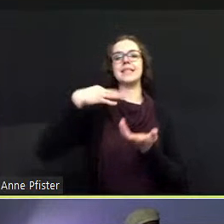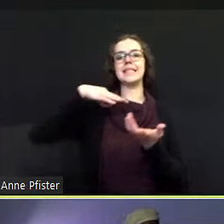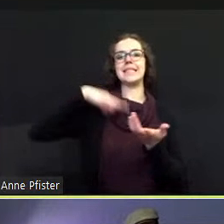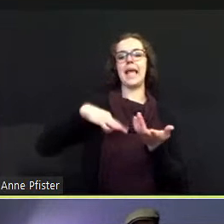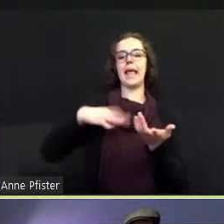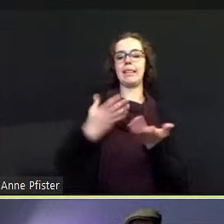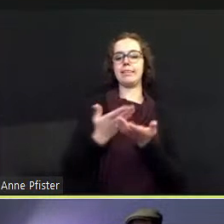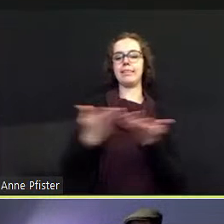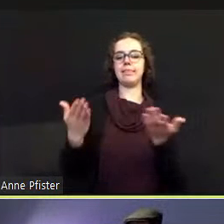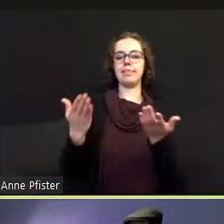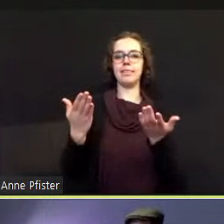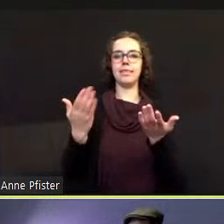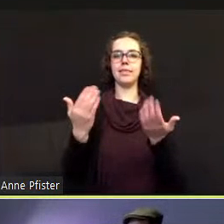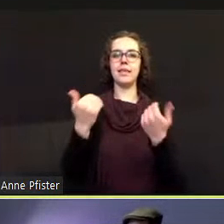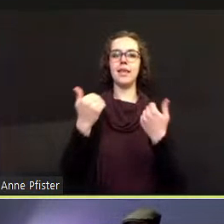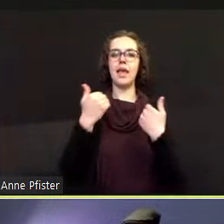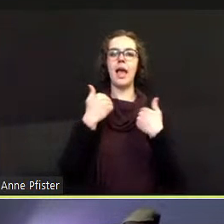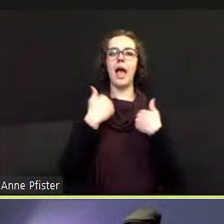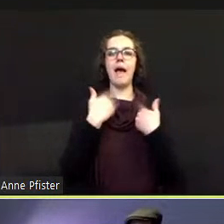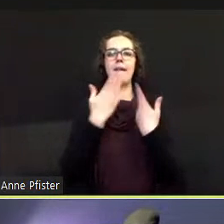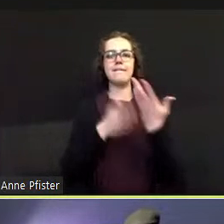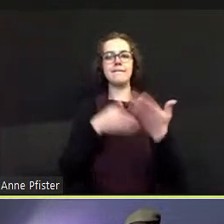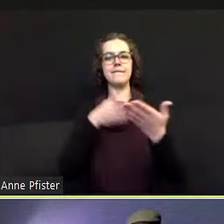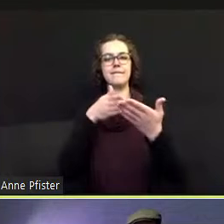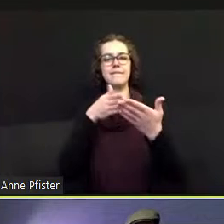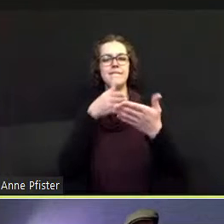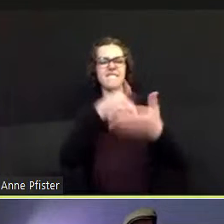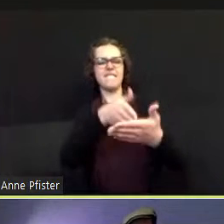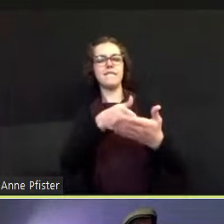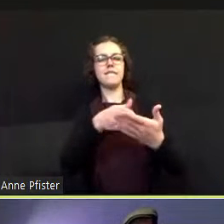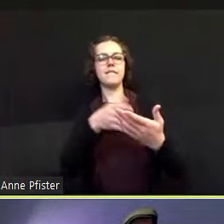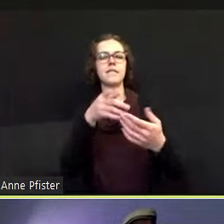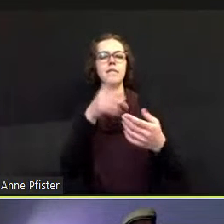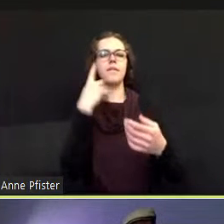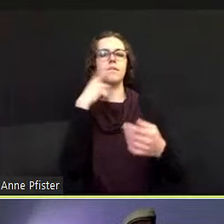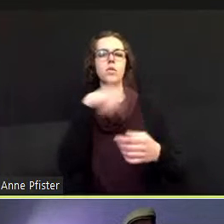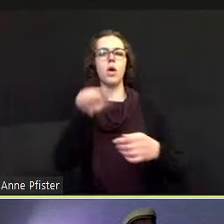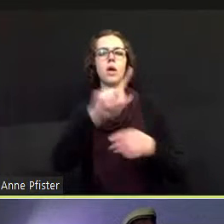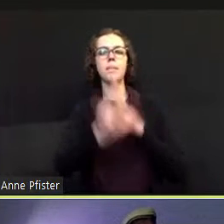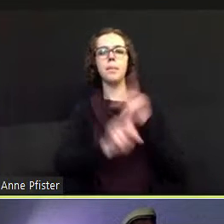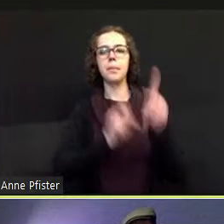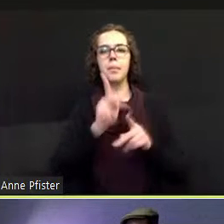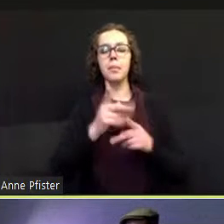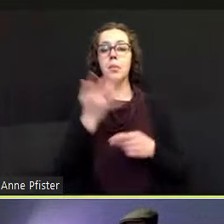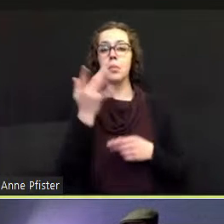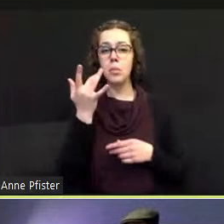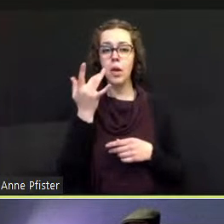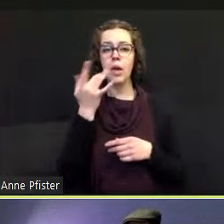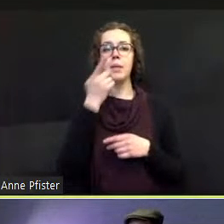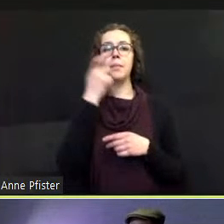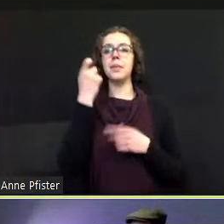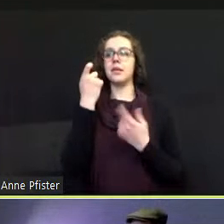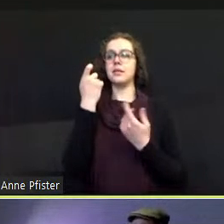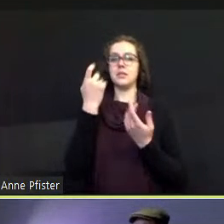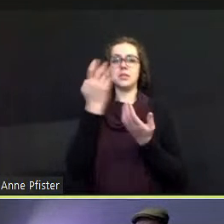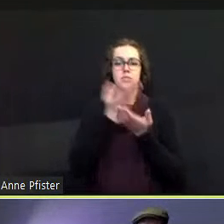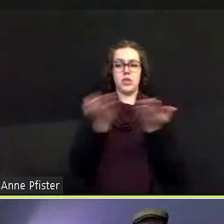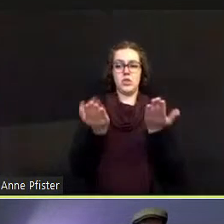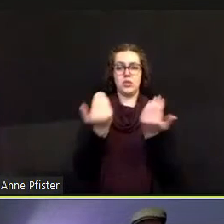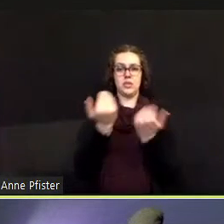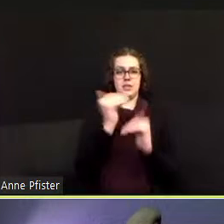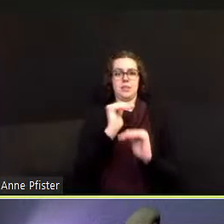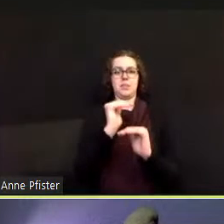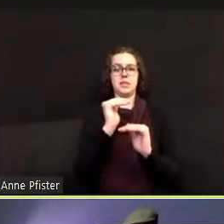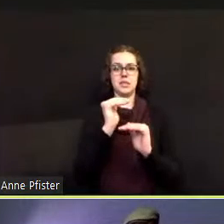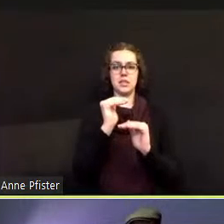a antagonism amongst some of the folks, in part because of the limited resources. There have been times of